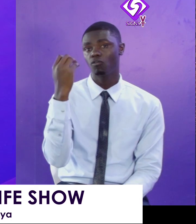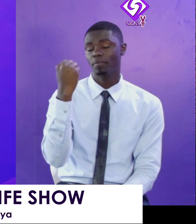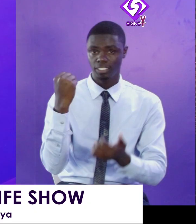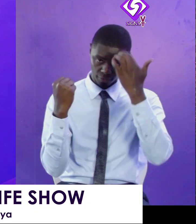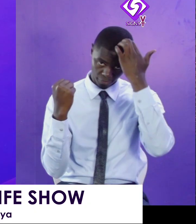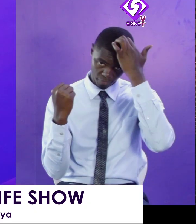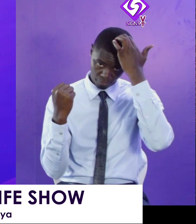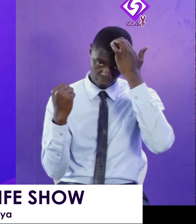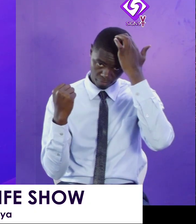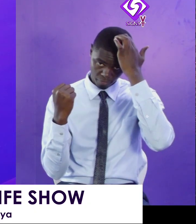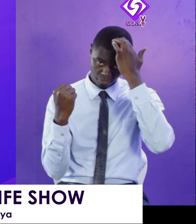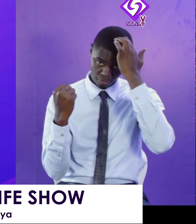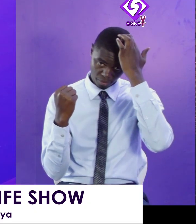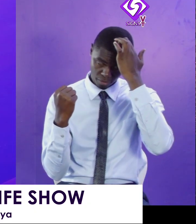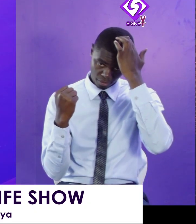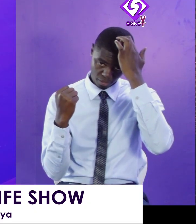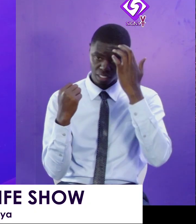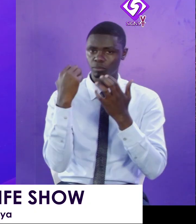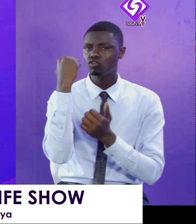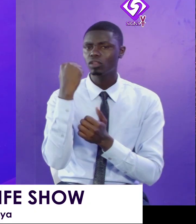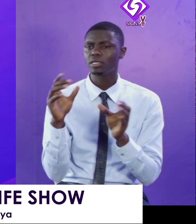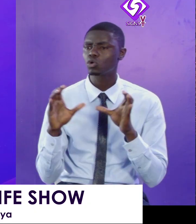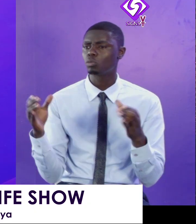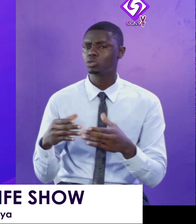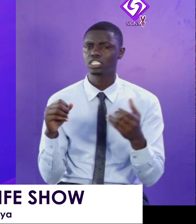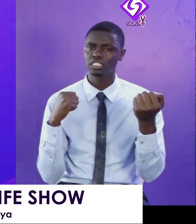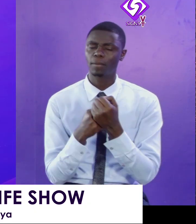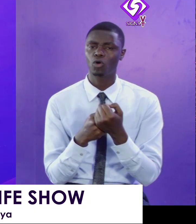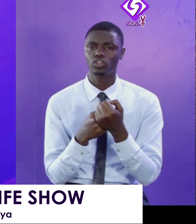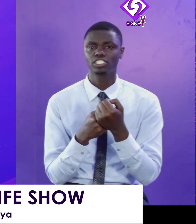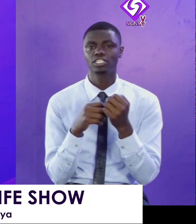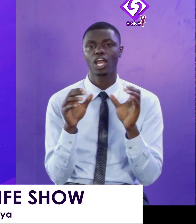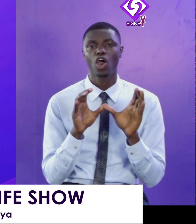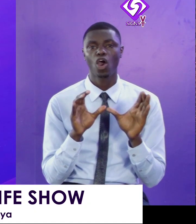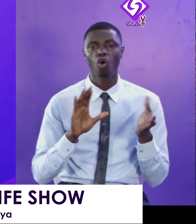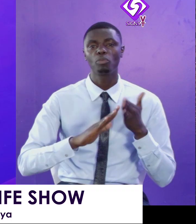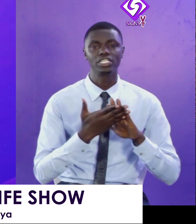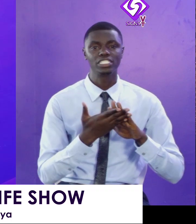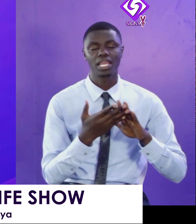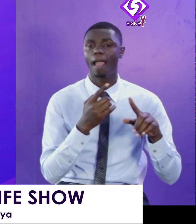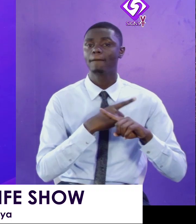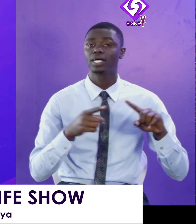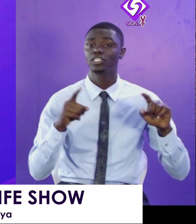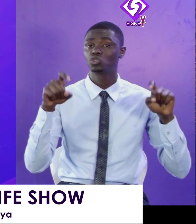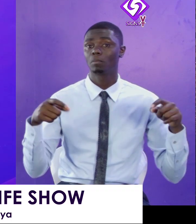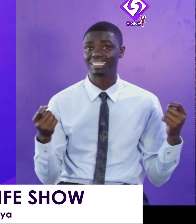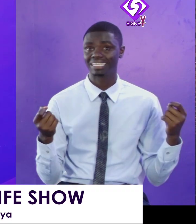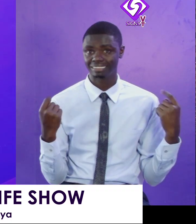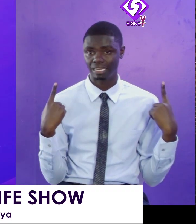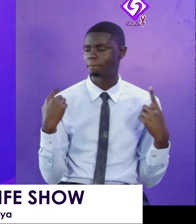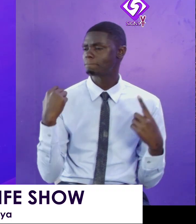products that we have around support communities, nothing wrong. But you need to understand that even on